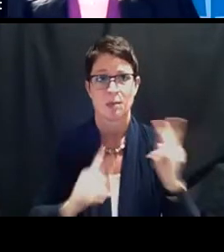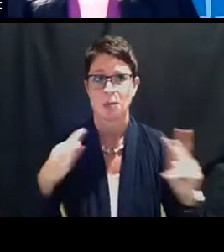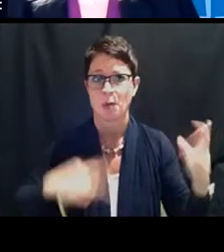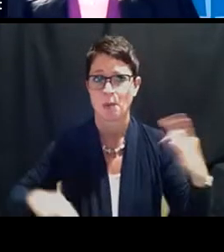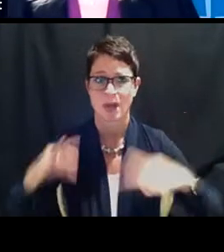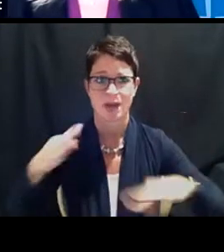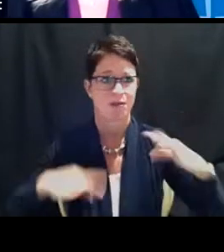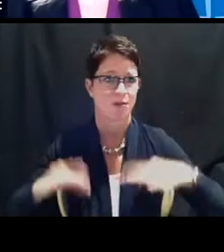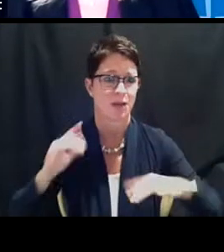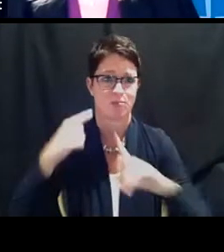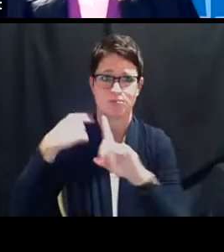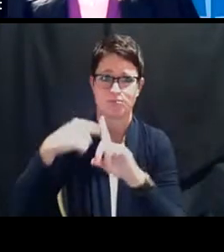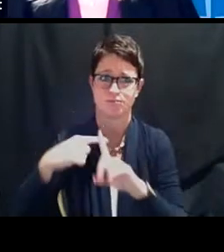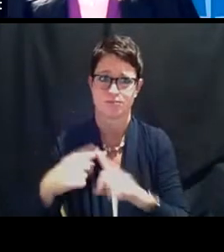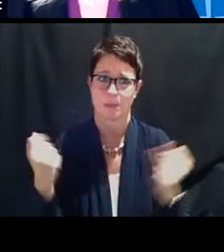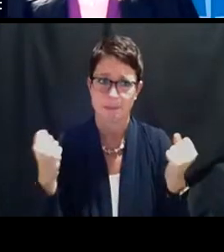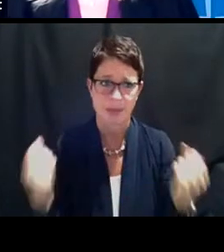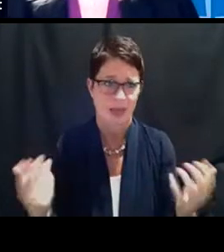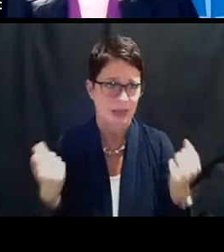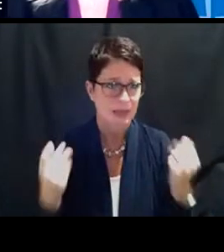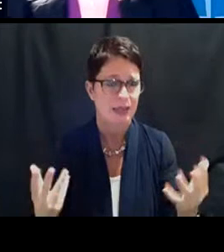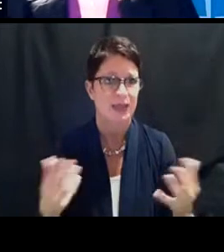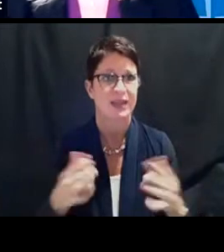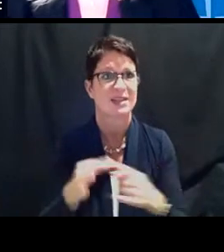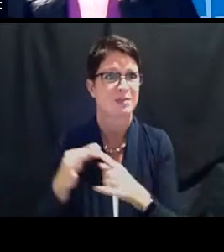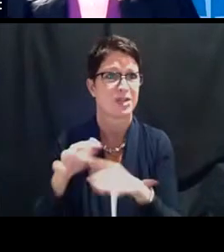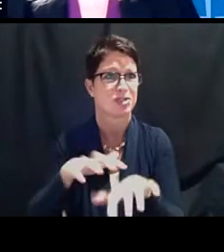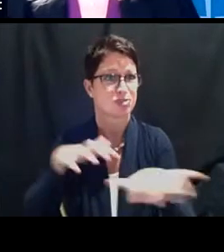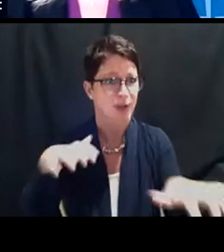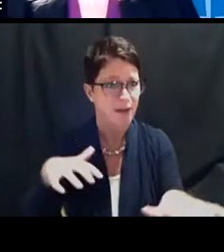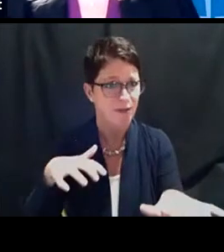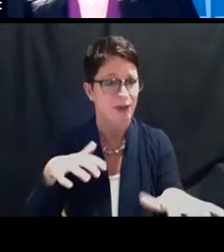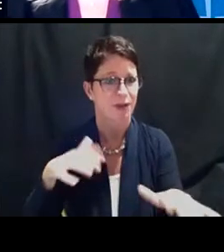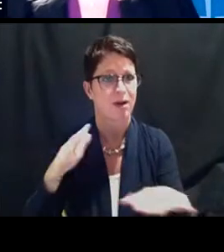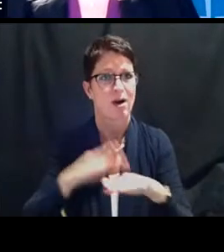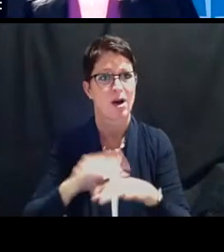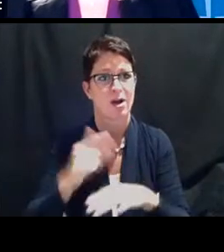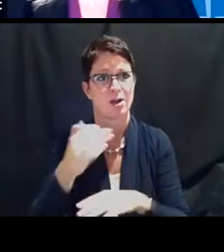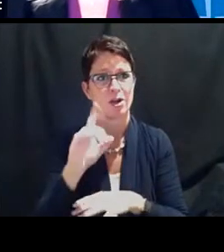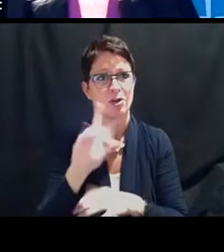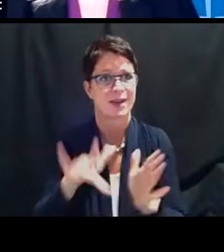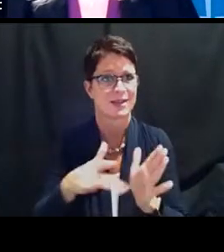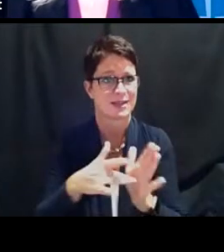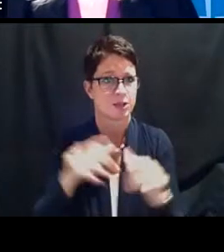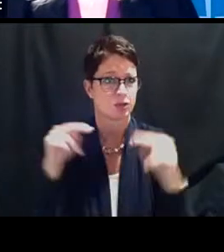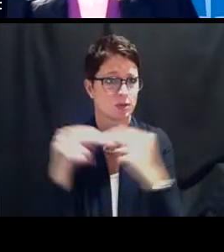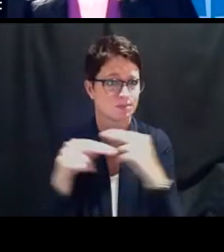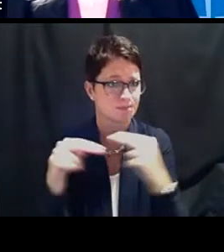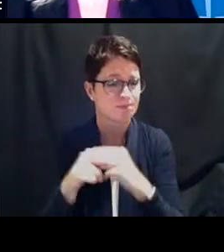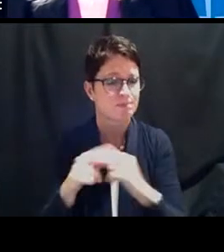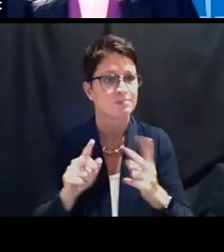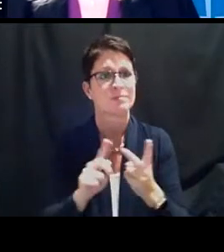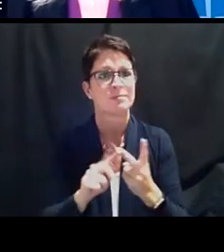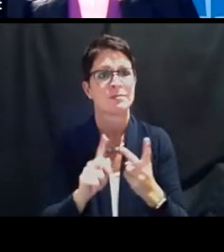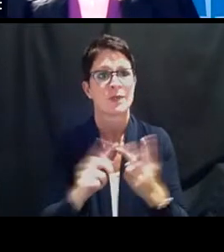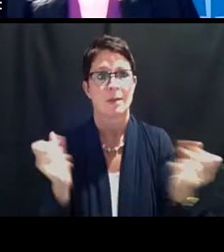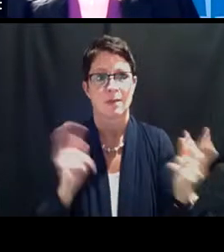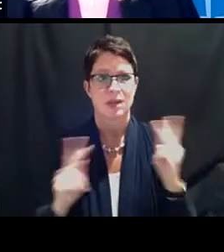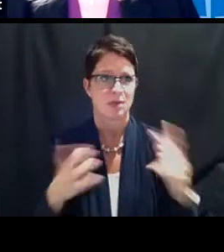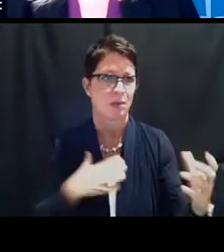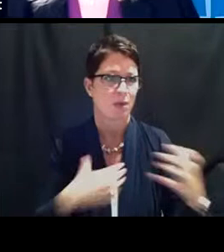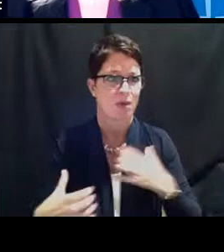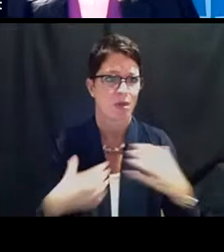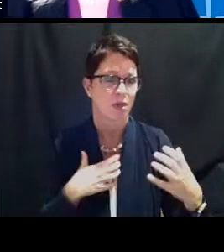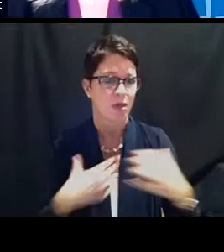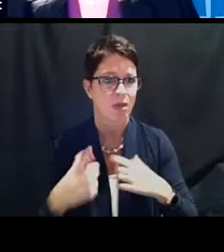area, especially with all the traffic in the Grand Central. Second of all, a lot of people are complaining